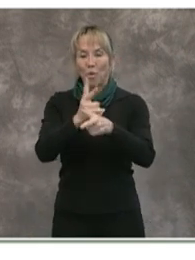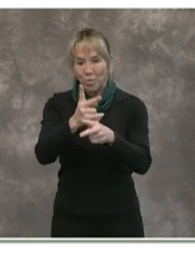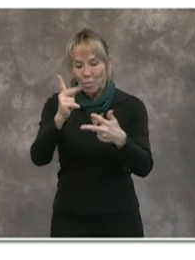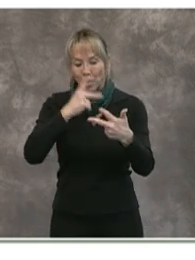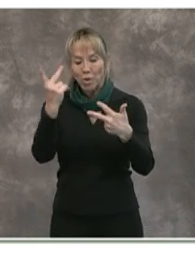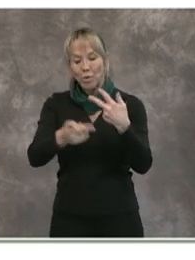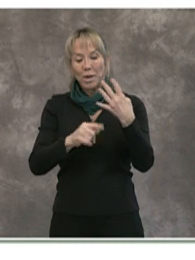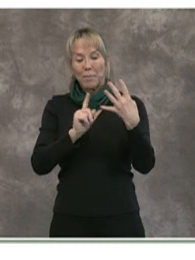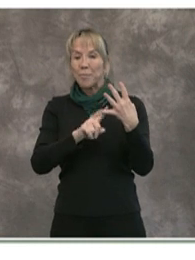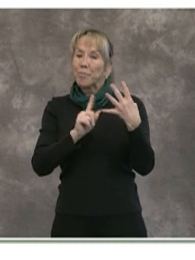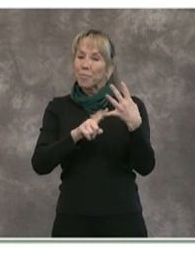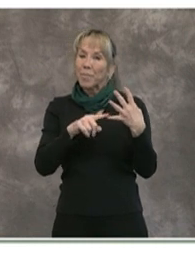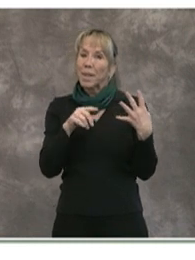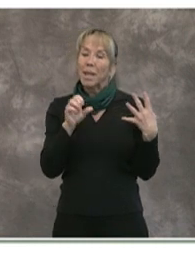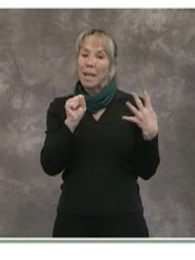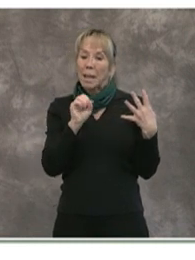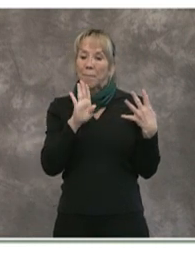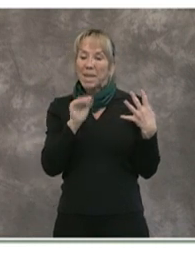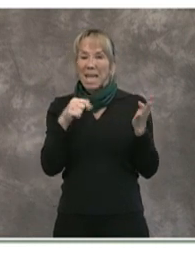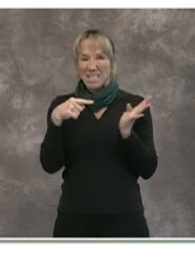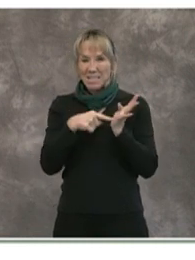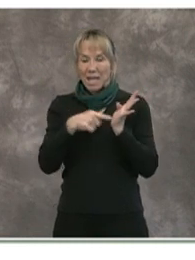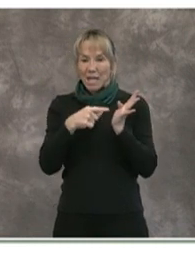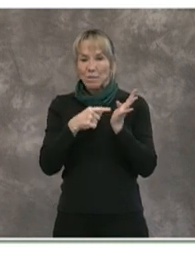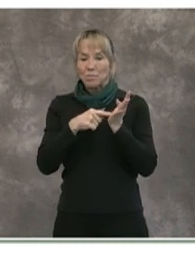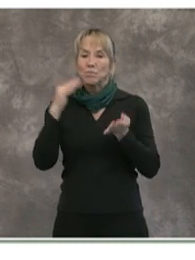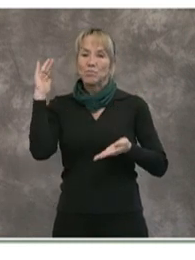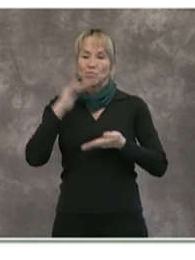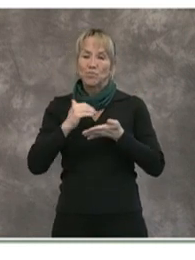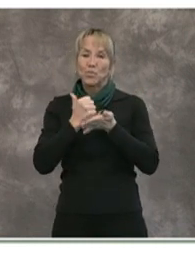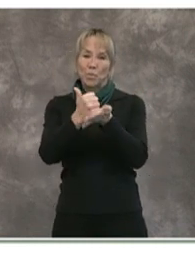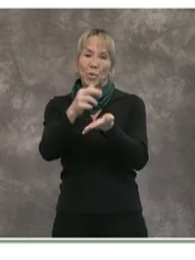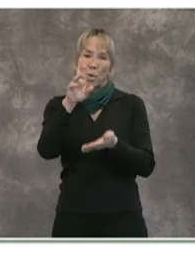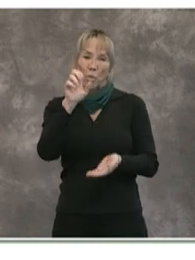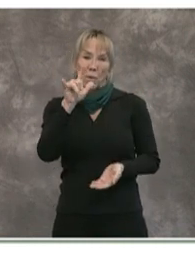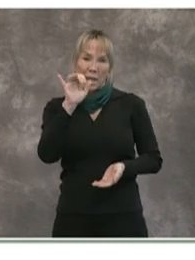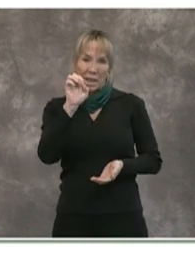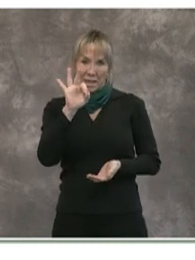4, the SBA Debt Relief Program.